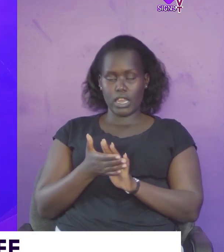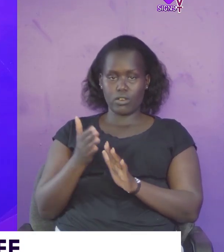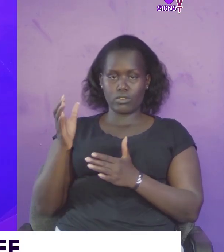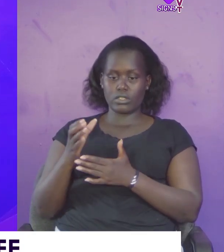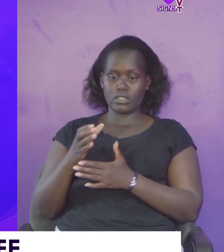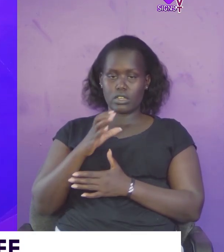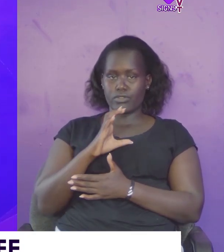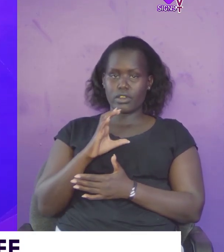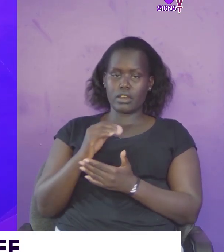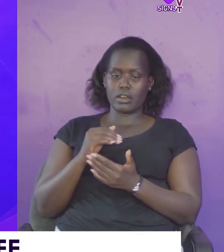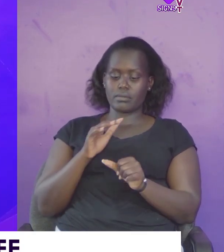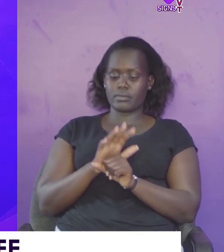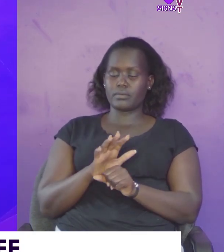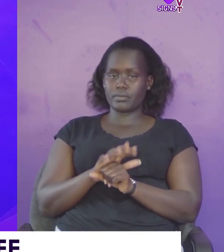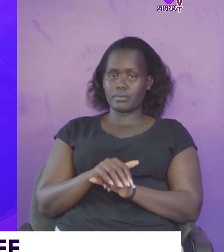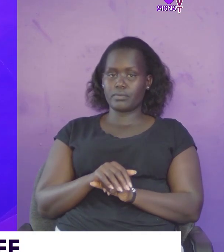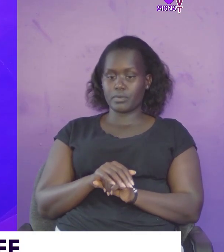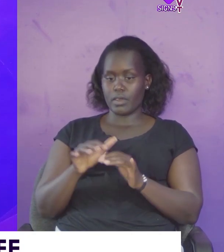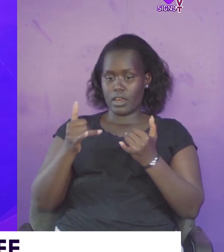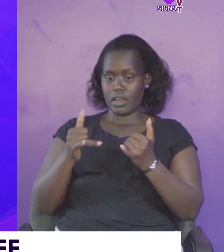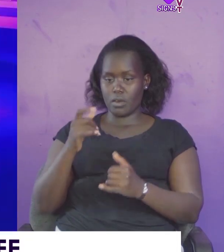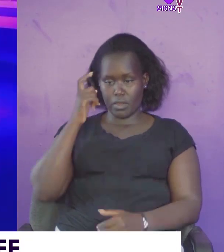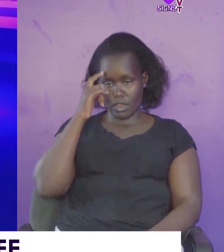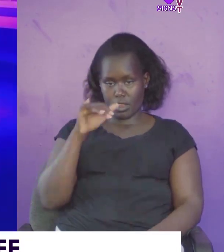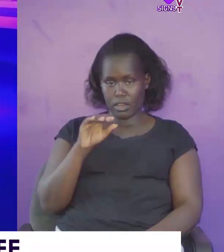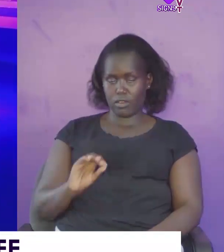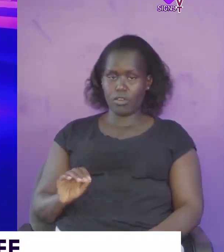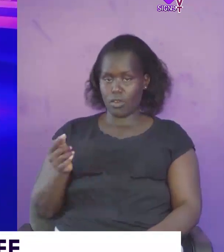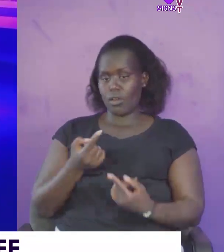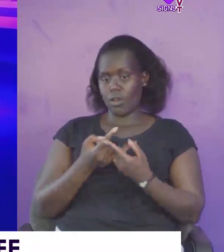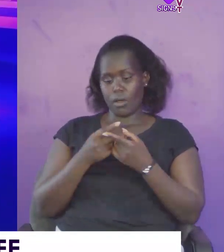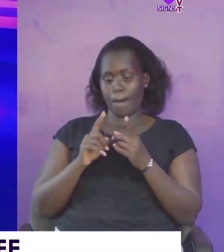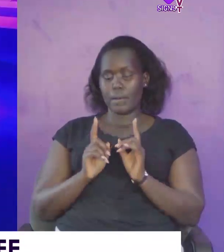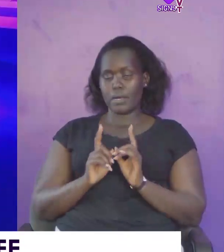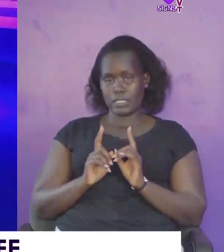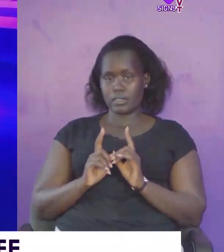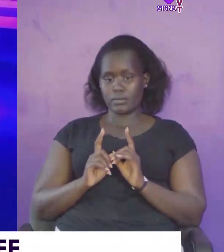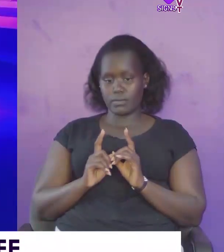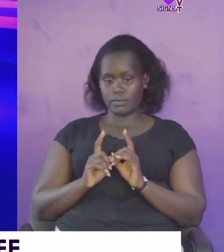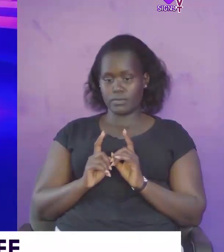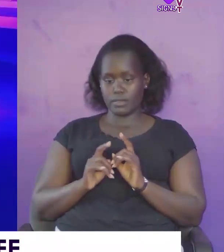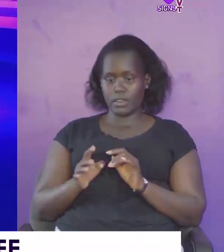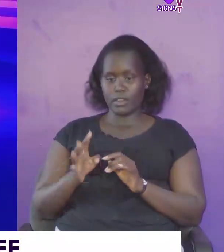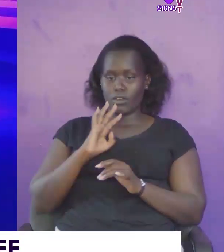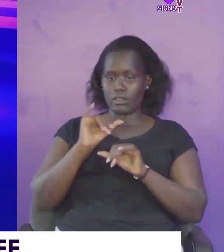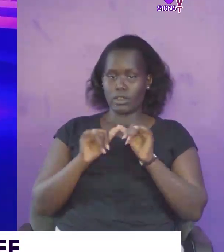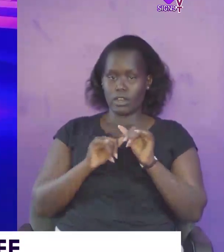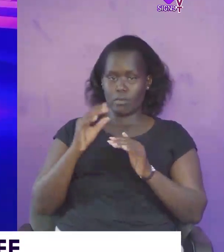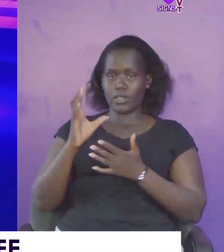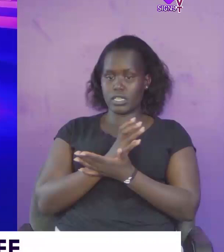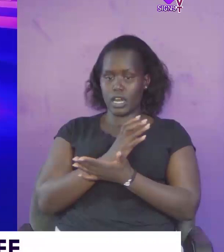better word? Now I don't think so. But I mean, but they talk about alcohol and all